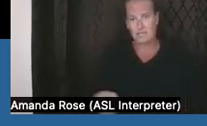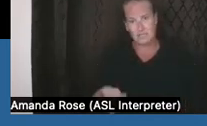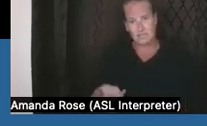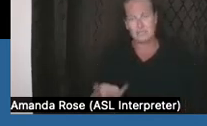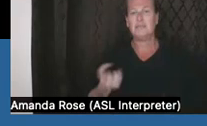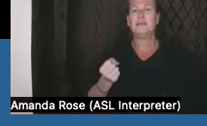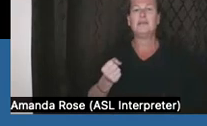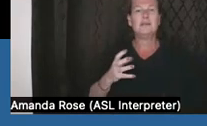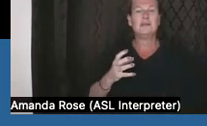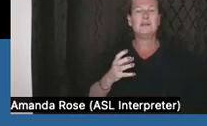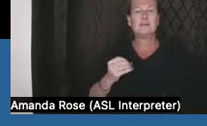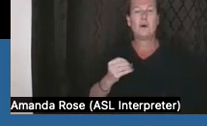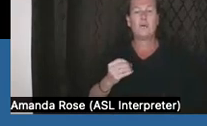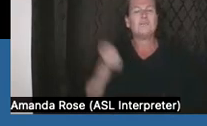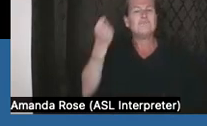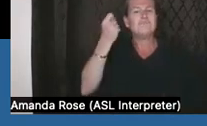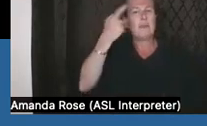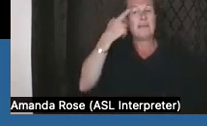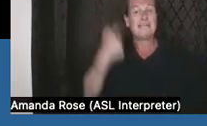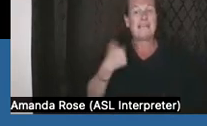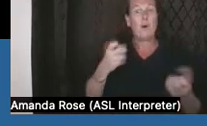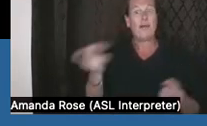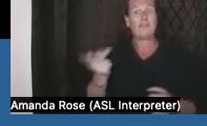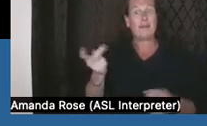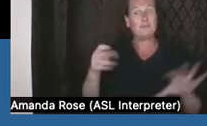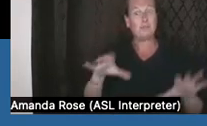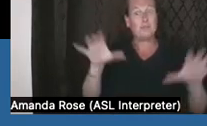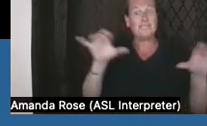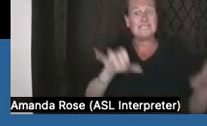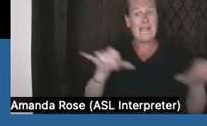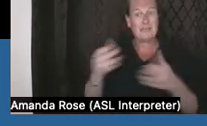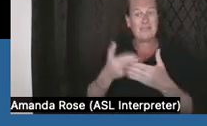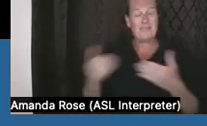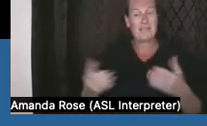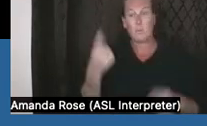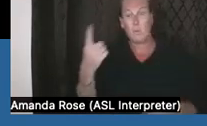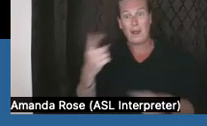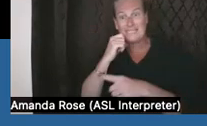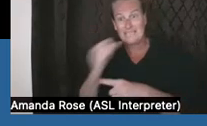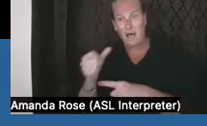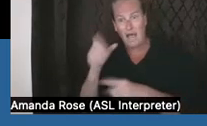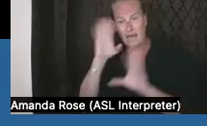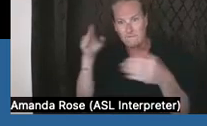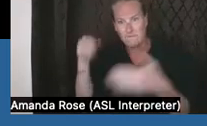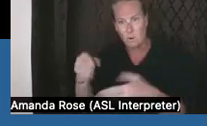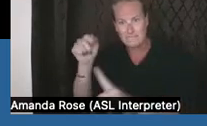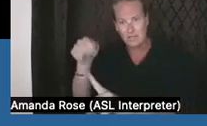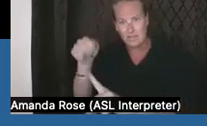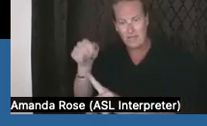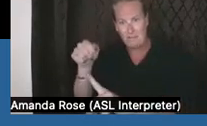but it's because I want them to do the same thing. And when one of them isn't doing it, like I'm focusing on the one who is doing